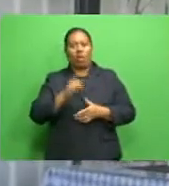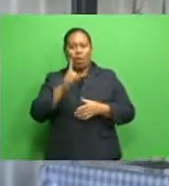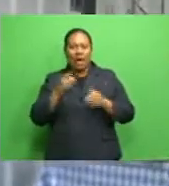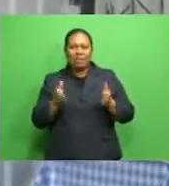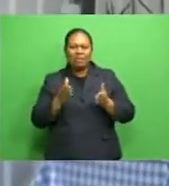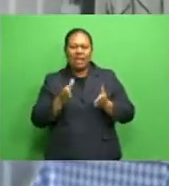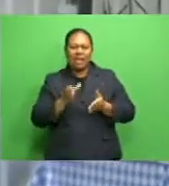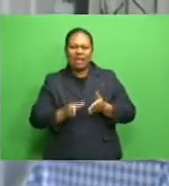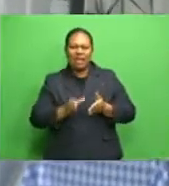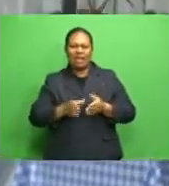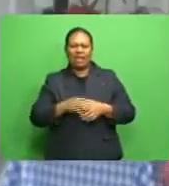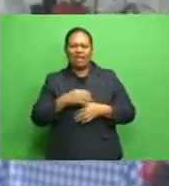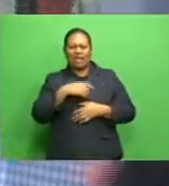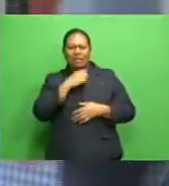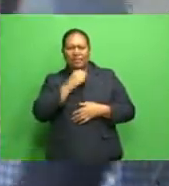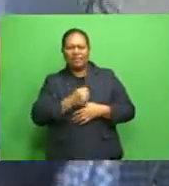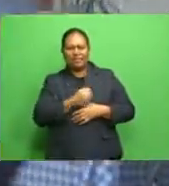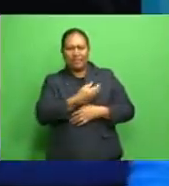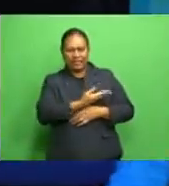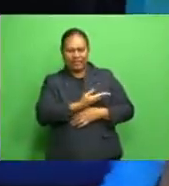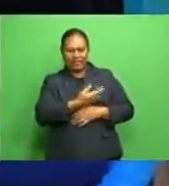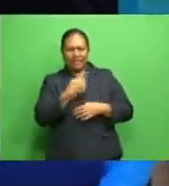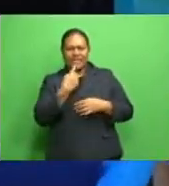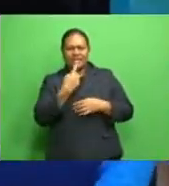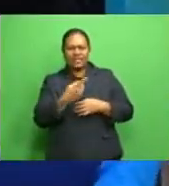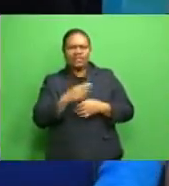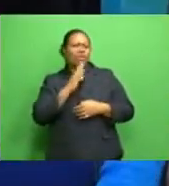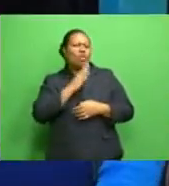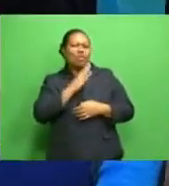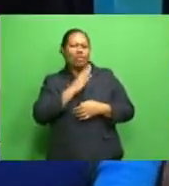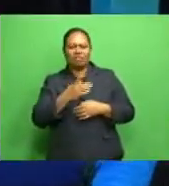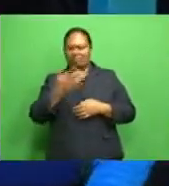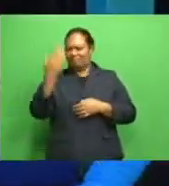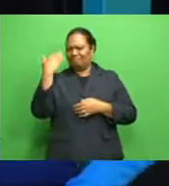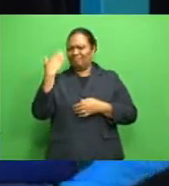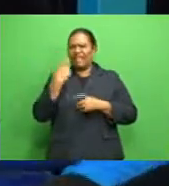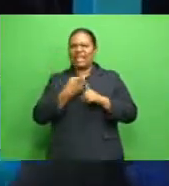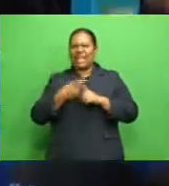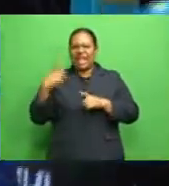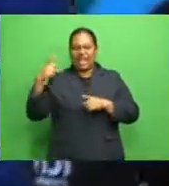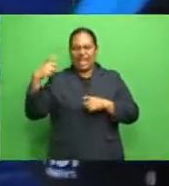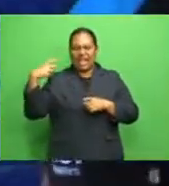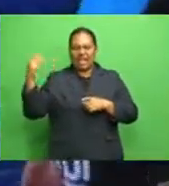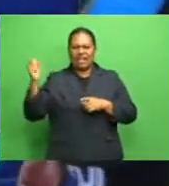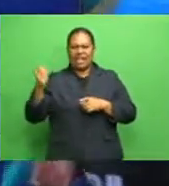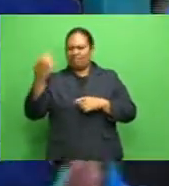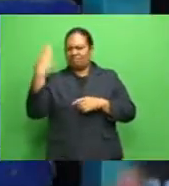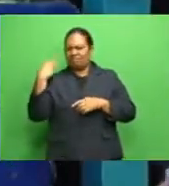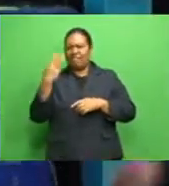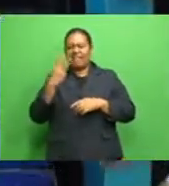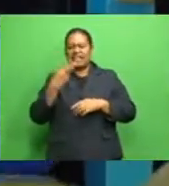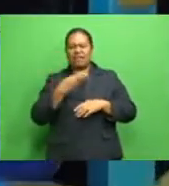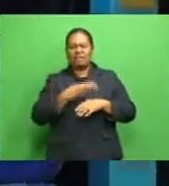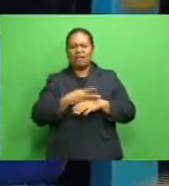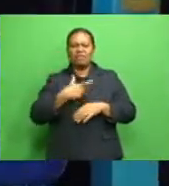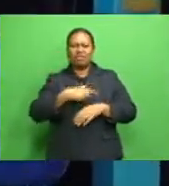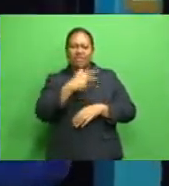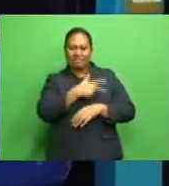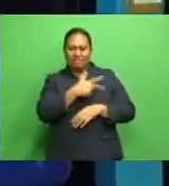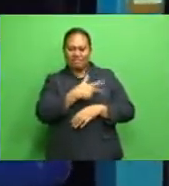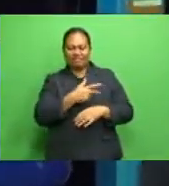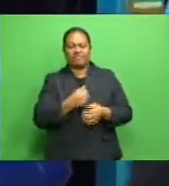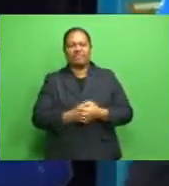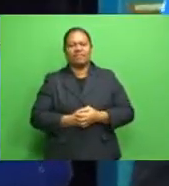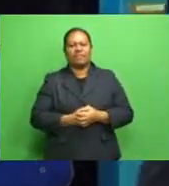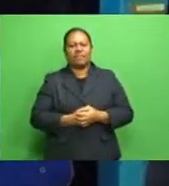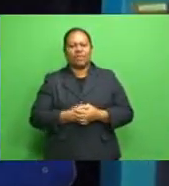itching to have some game time is Kalione Nasoko, who last played rugby at the Canada Sevens 13 months ago when he was injured. Yeah, we've managed him with